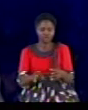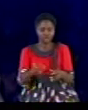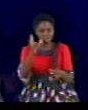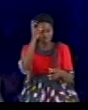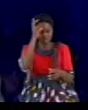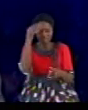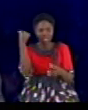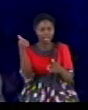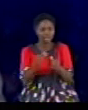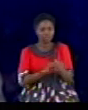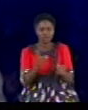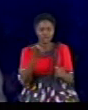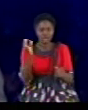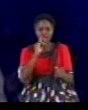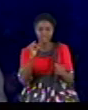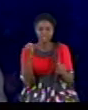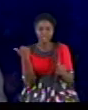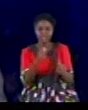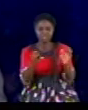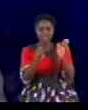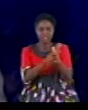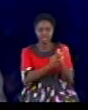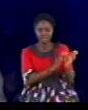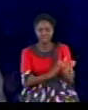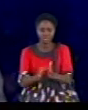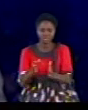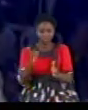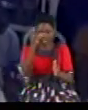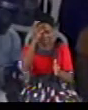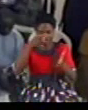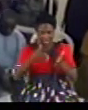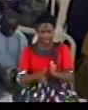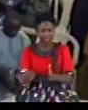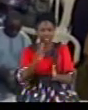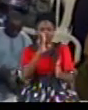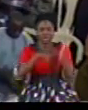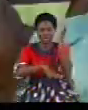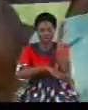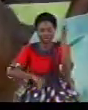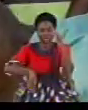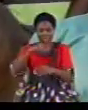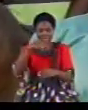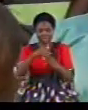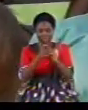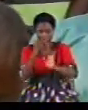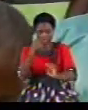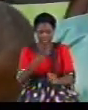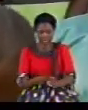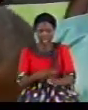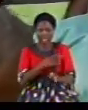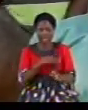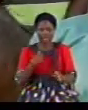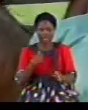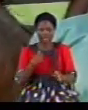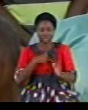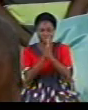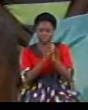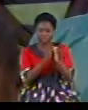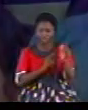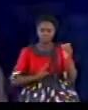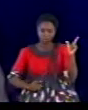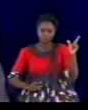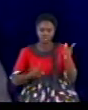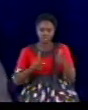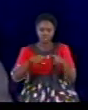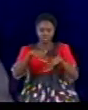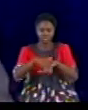is the negative agenda of Satan, let them be rooted out in Jesus' name. Amen. And we pray, Lord, tonight for